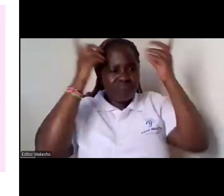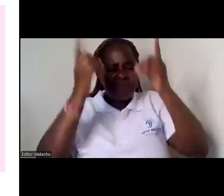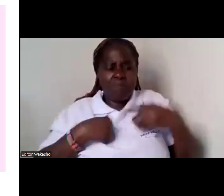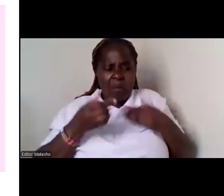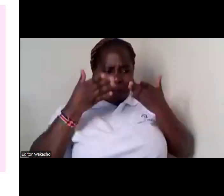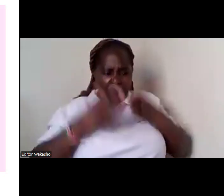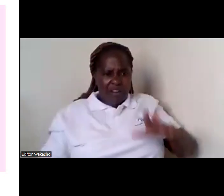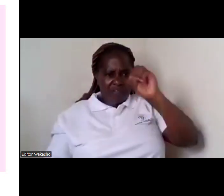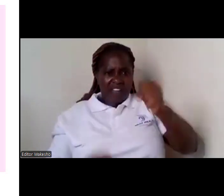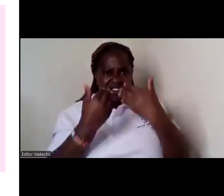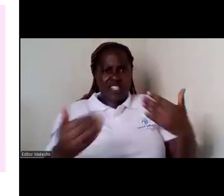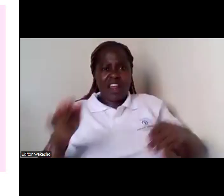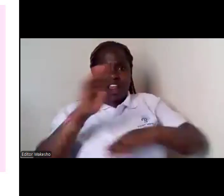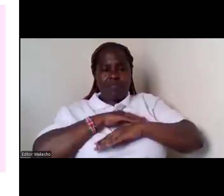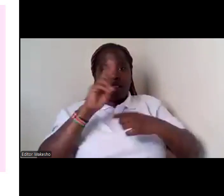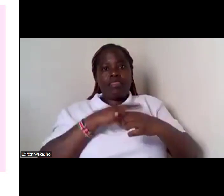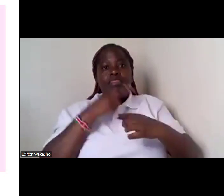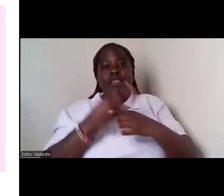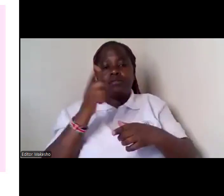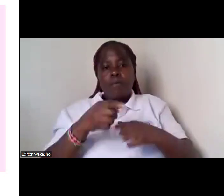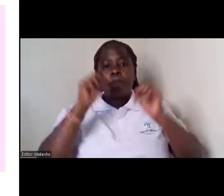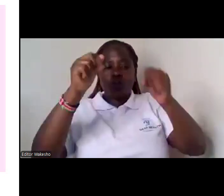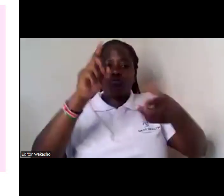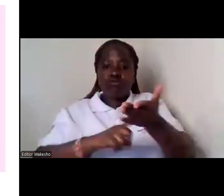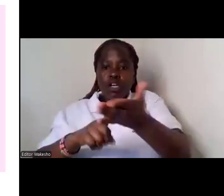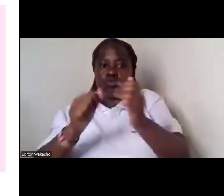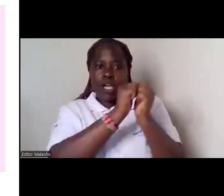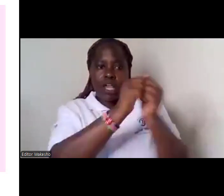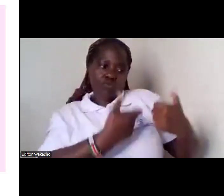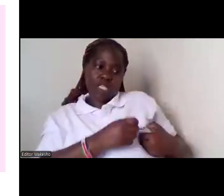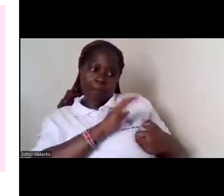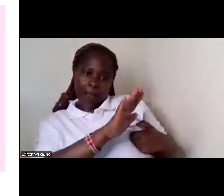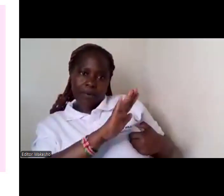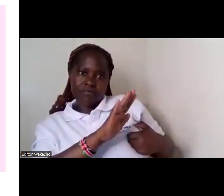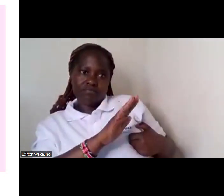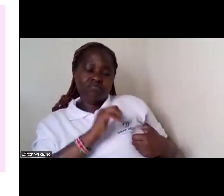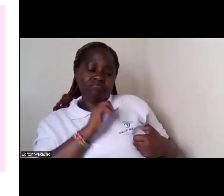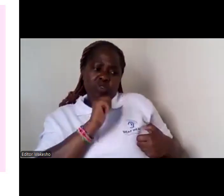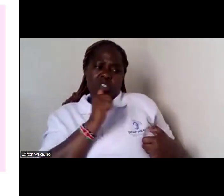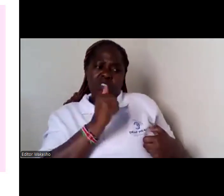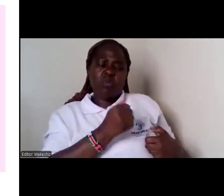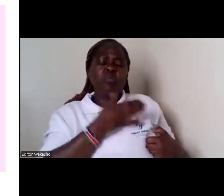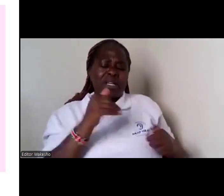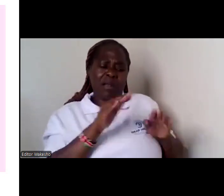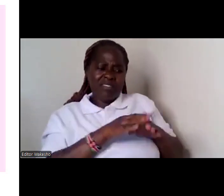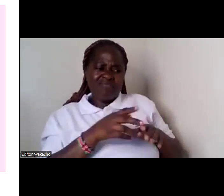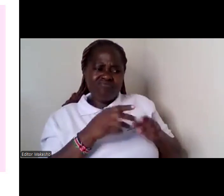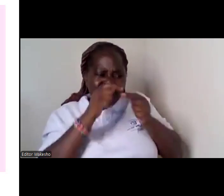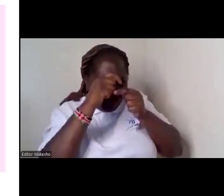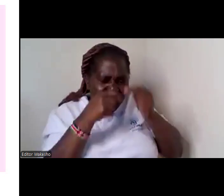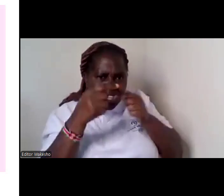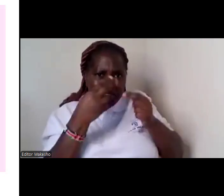and usually it's something that they should have discussed with their partner. We don't recommend people doing a vasectomy in secret.